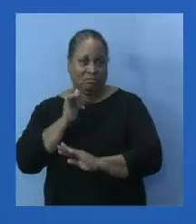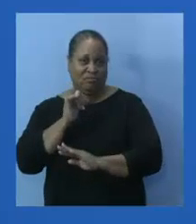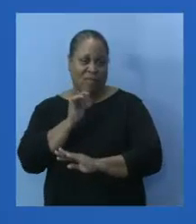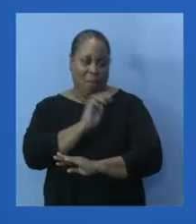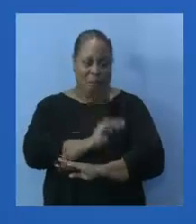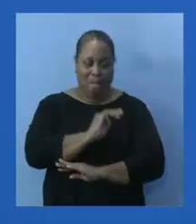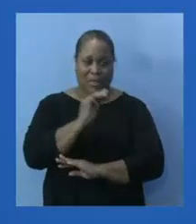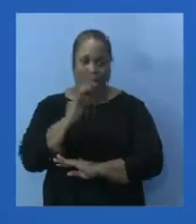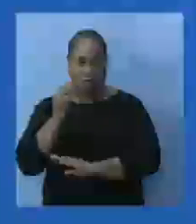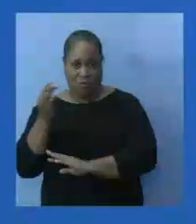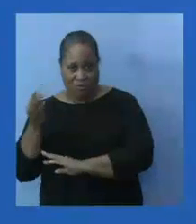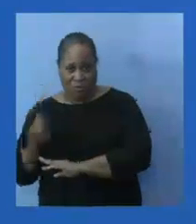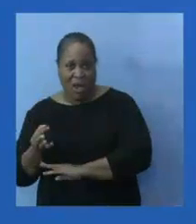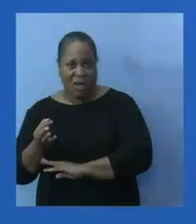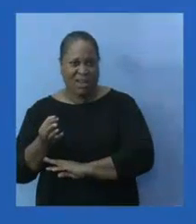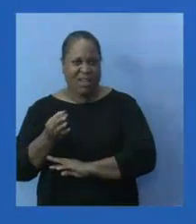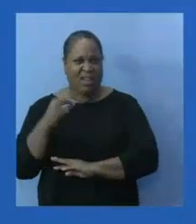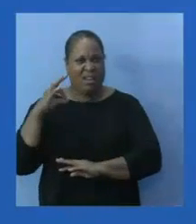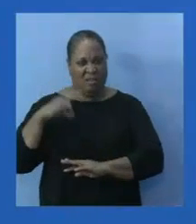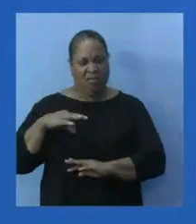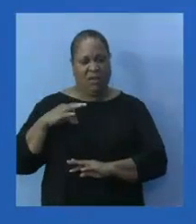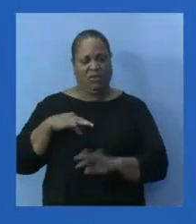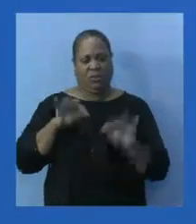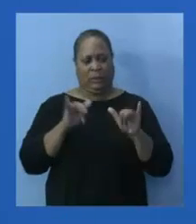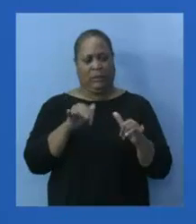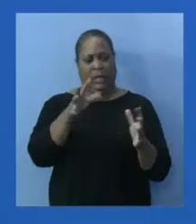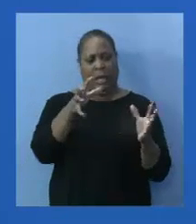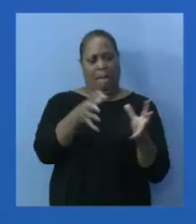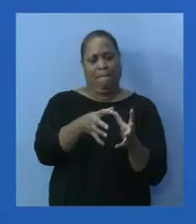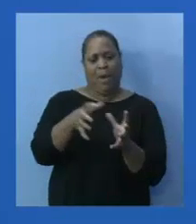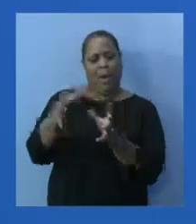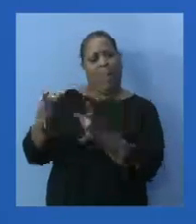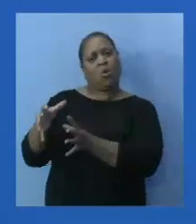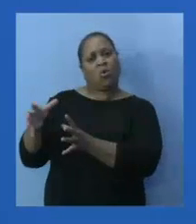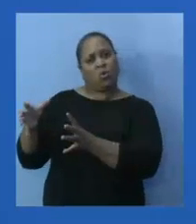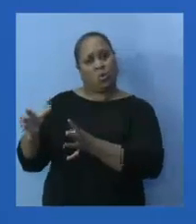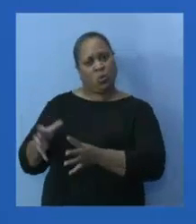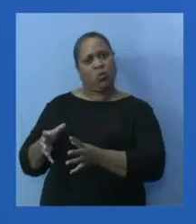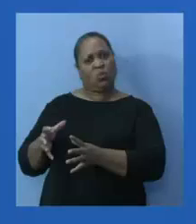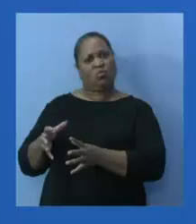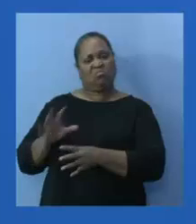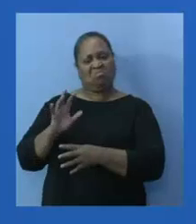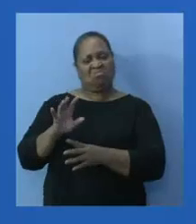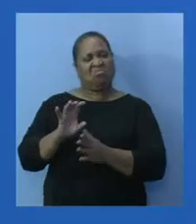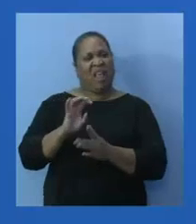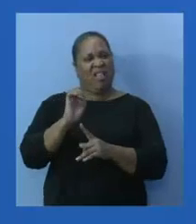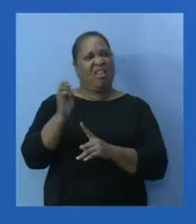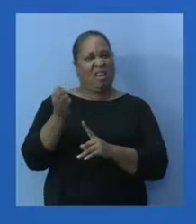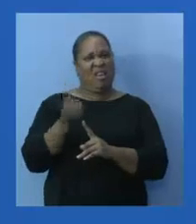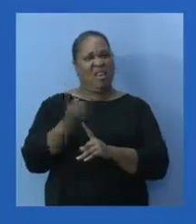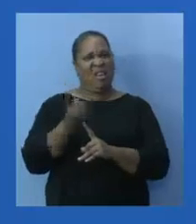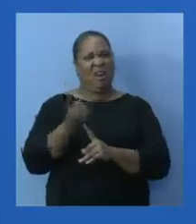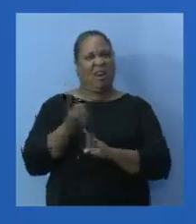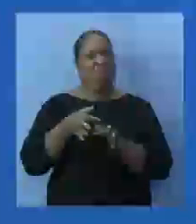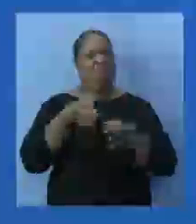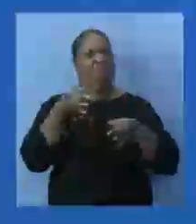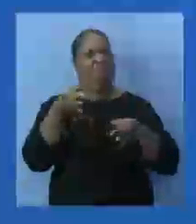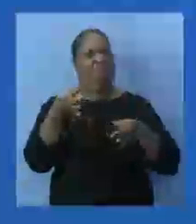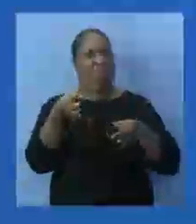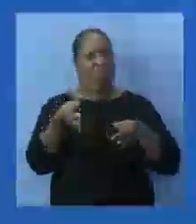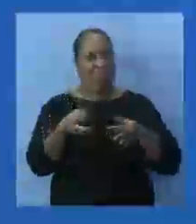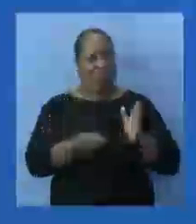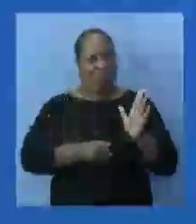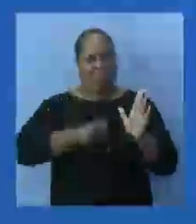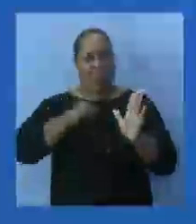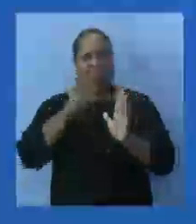be more beneficial for them to remain in bubbles because they are in that particular environment for an extended period of time. I think the average